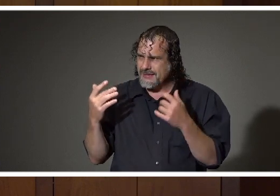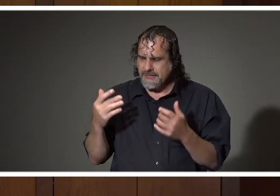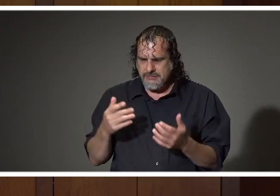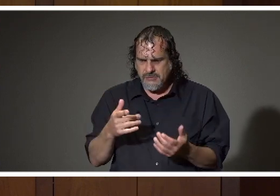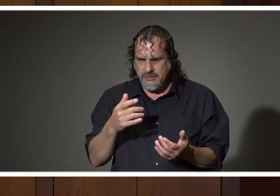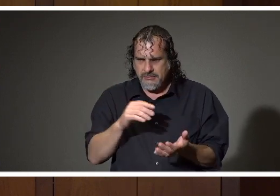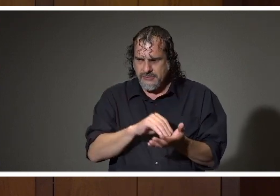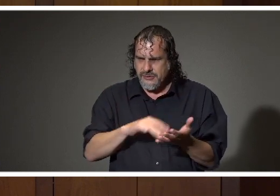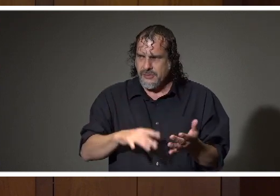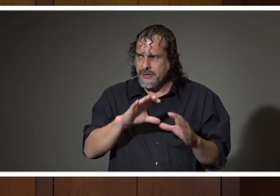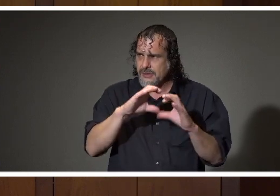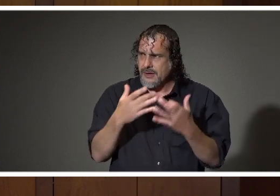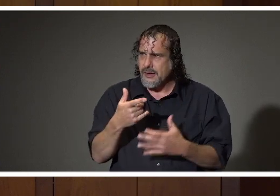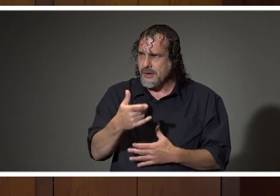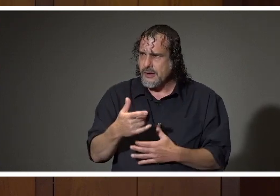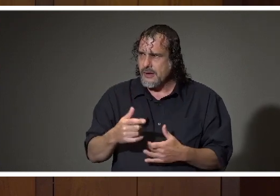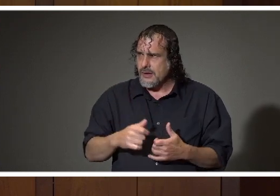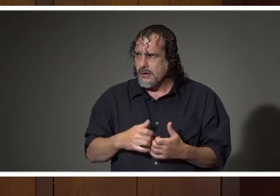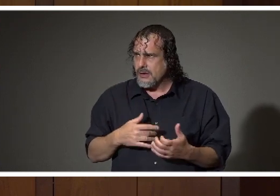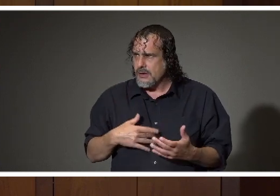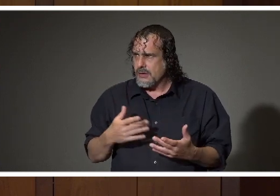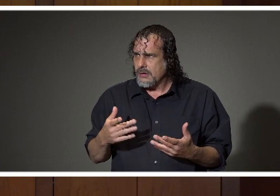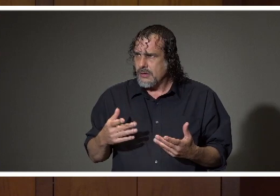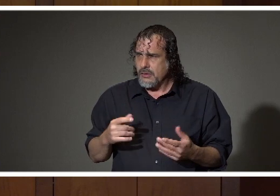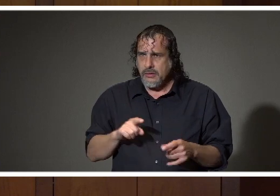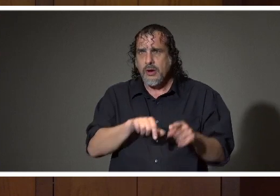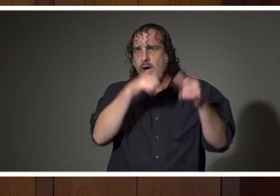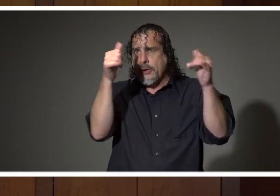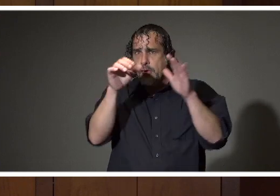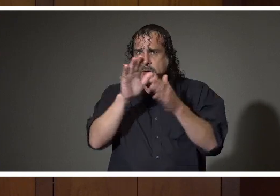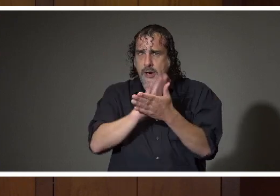right now, or B, are you planning on expanding college campuses, and why?